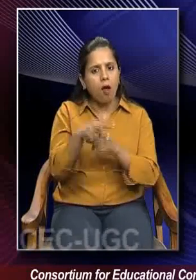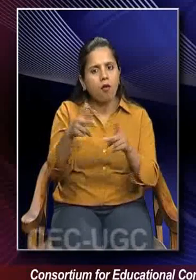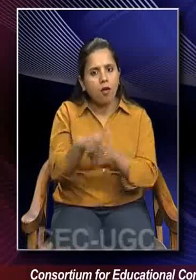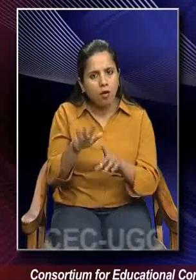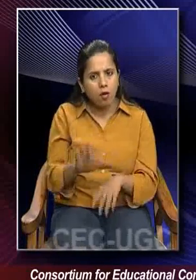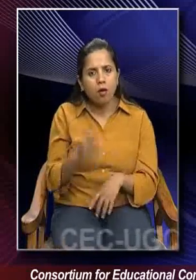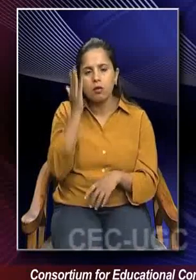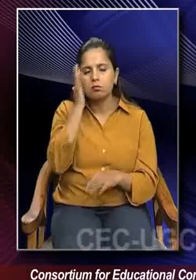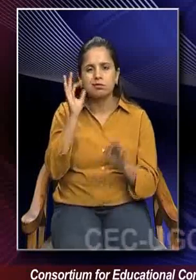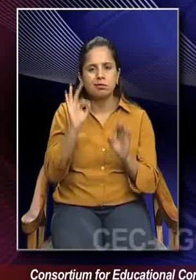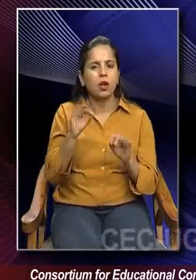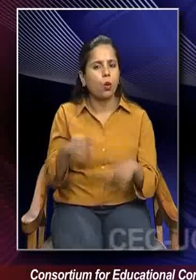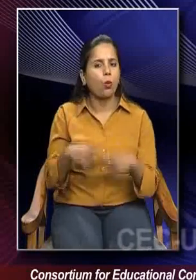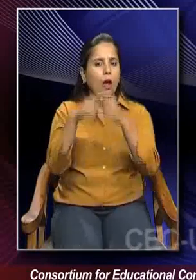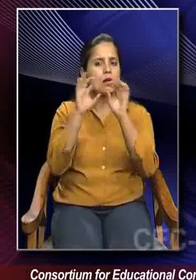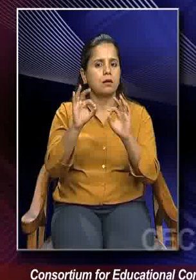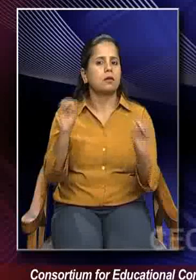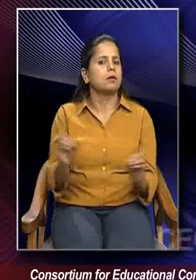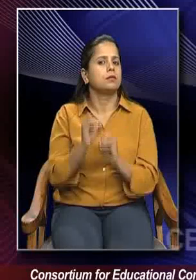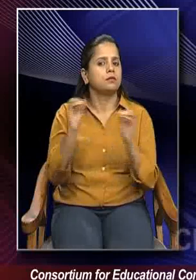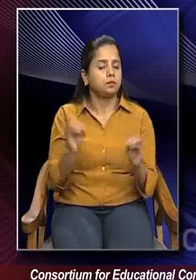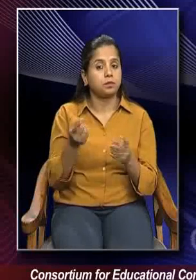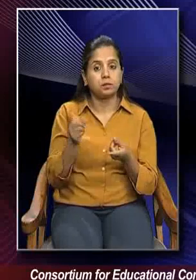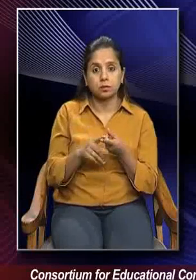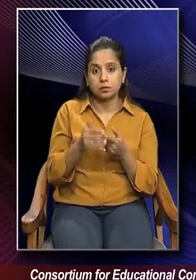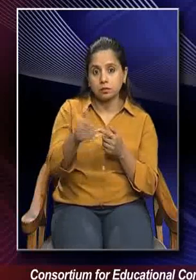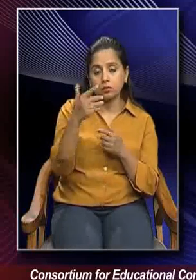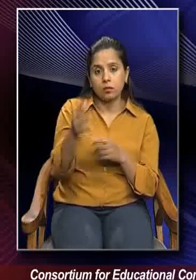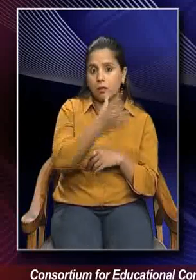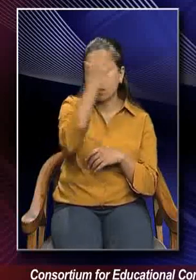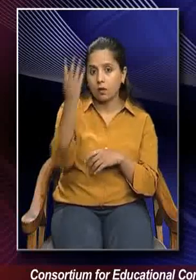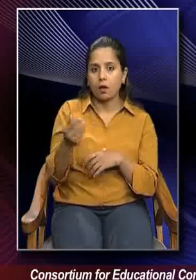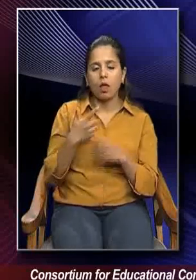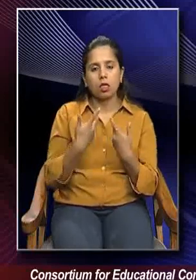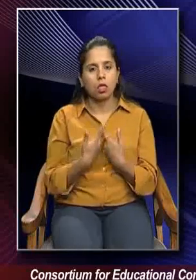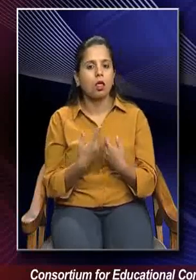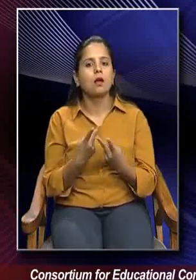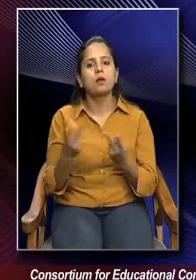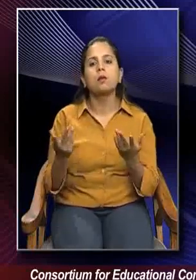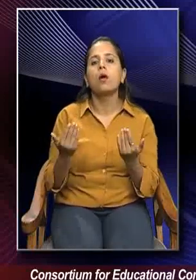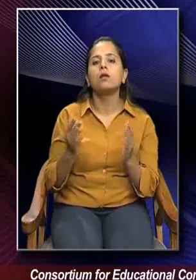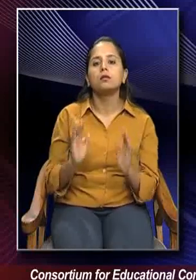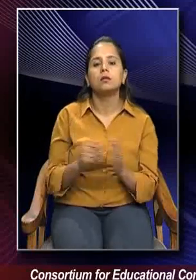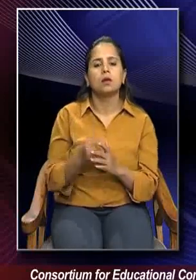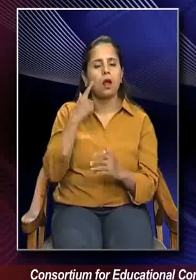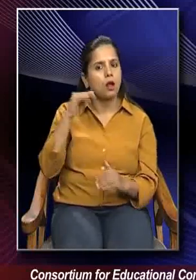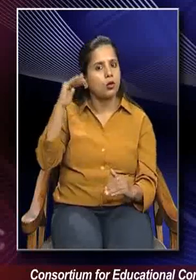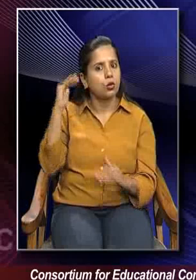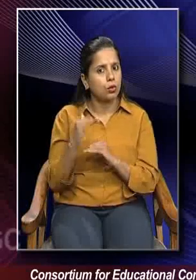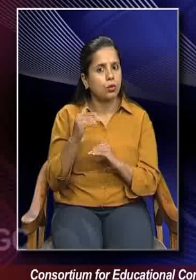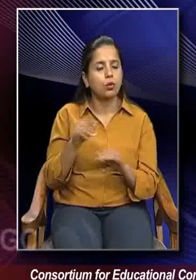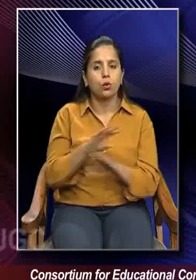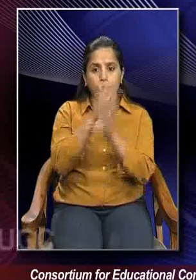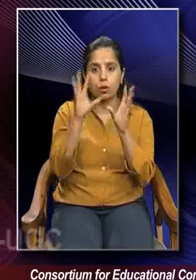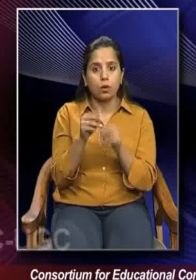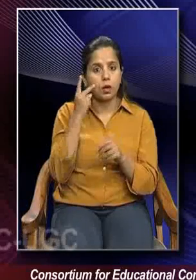poor sleep quality, leading to a daytime fatigue and reduced the